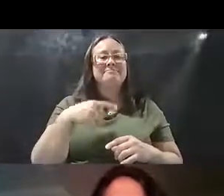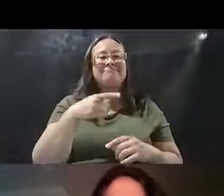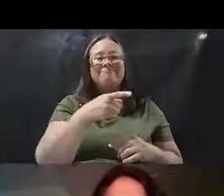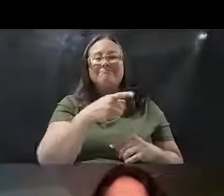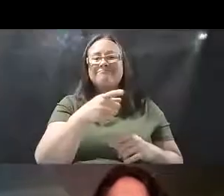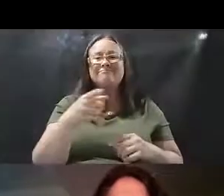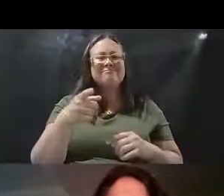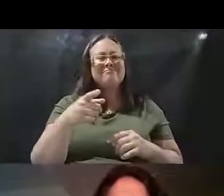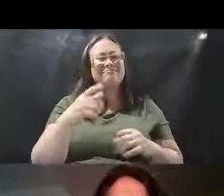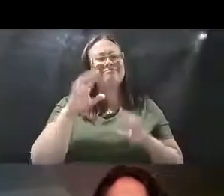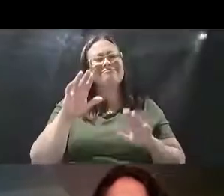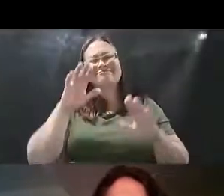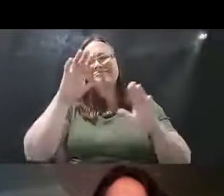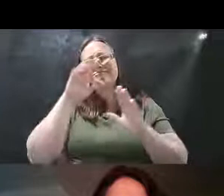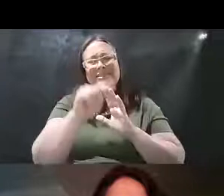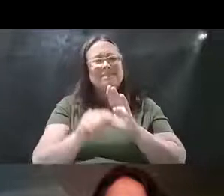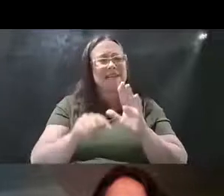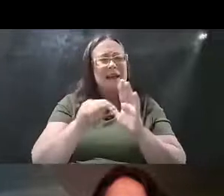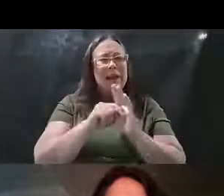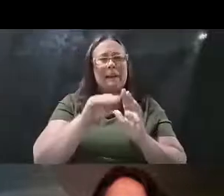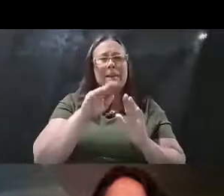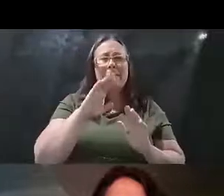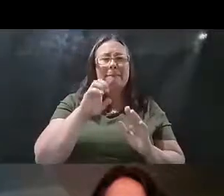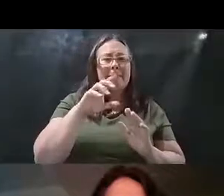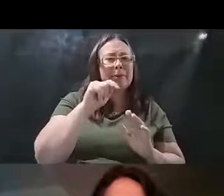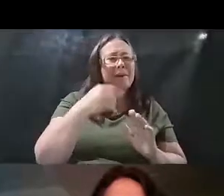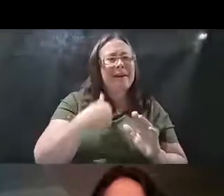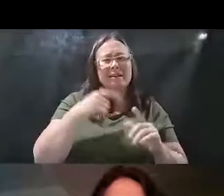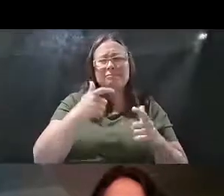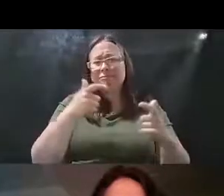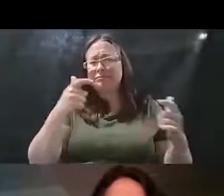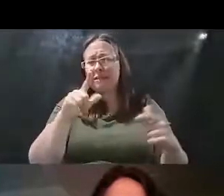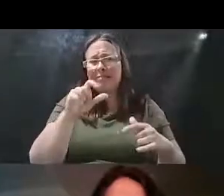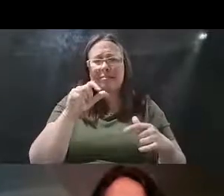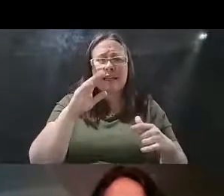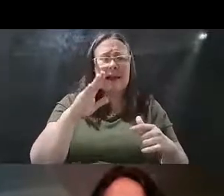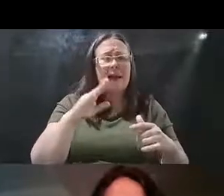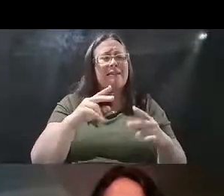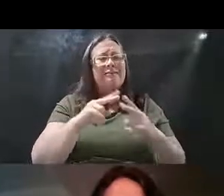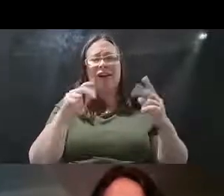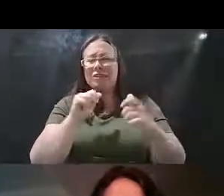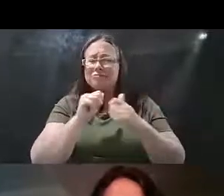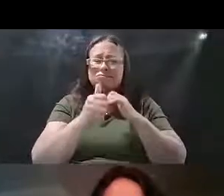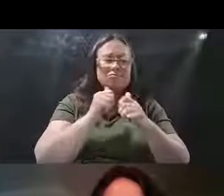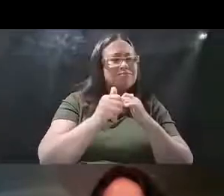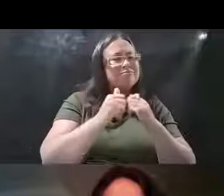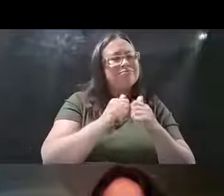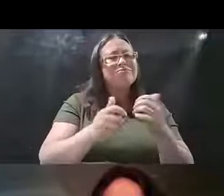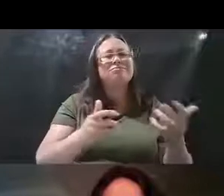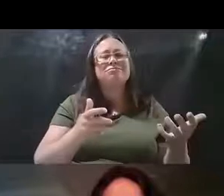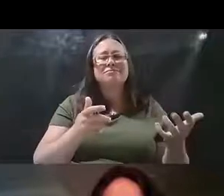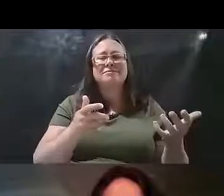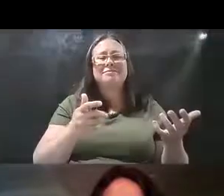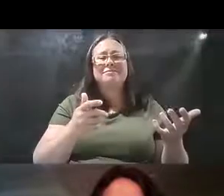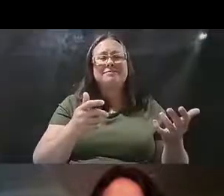It was a great time. Bert had a huge lab. There were probably 20 postdocs. It was very competitive. He really